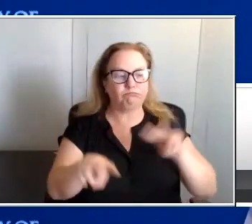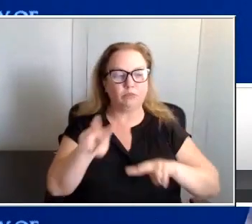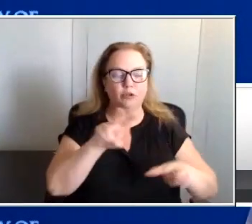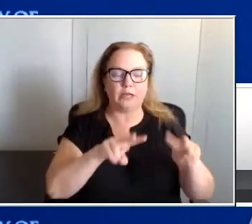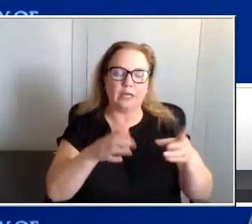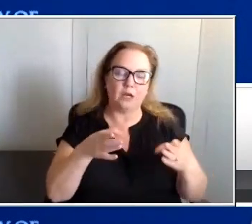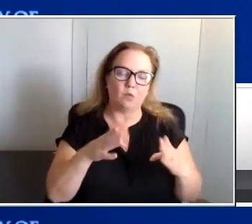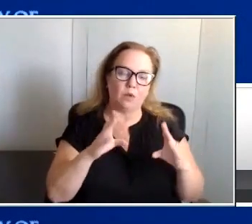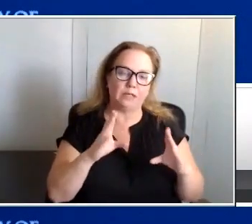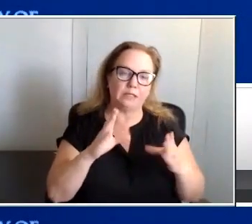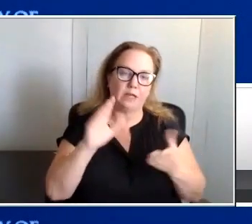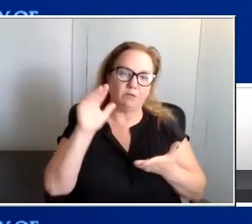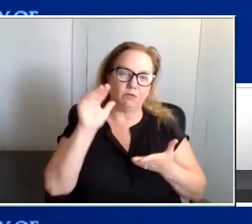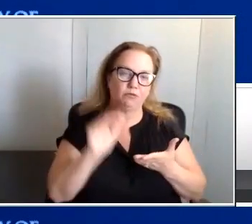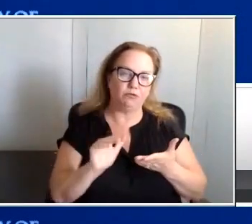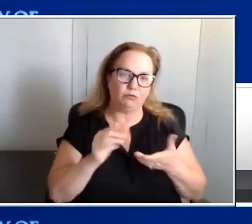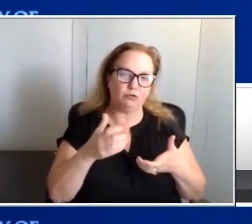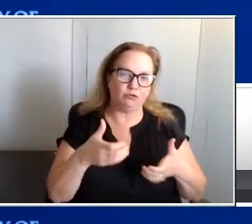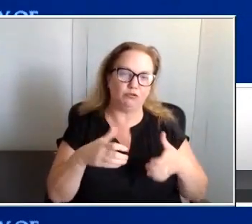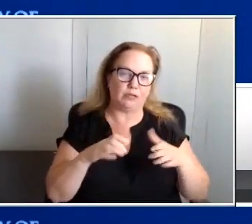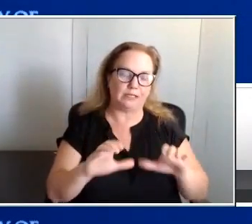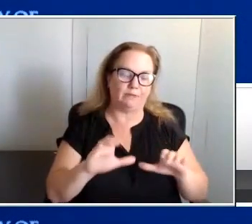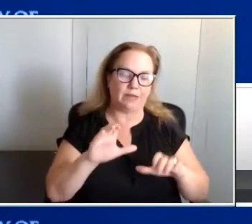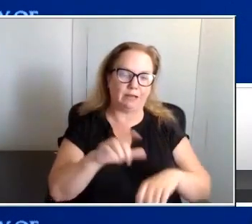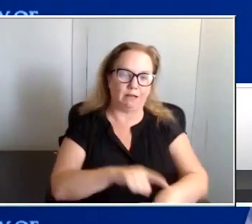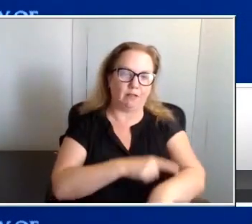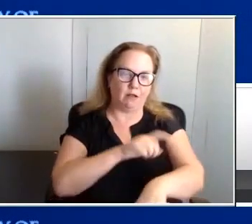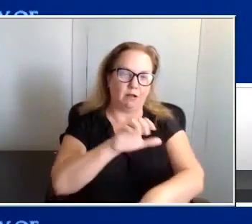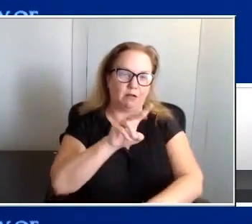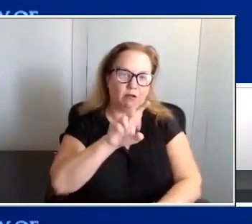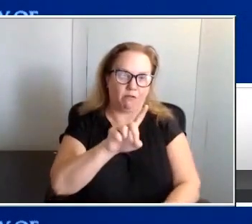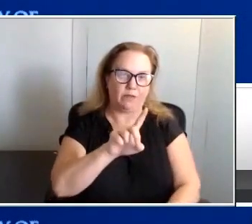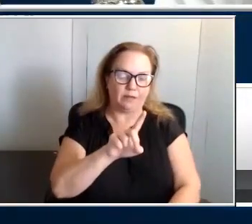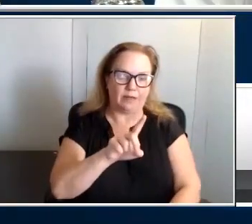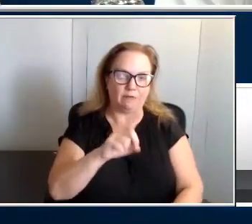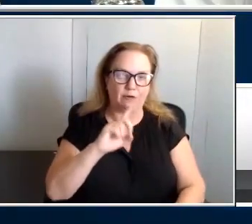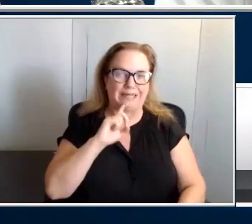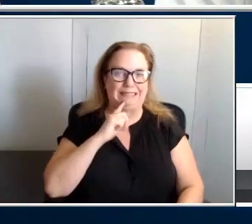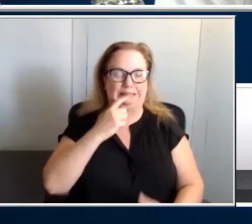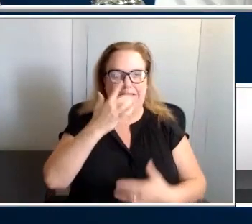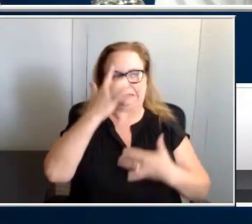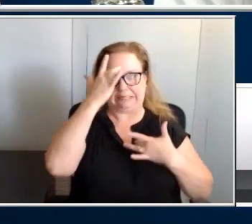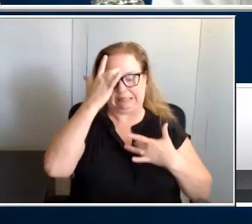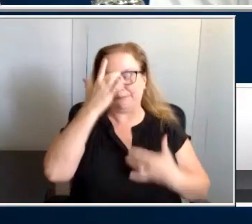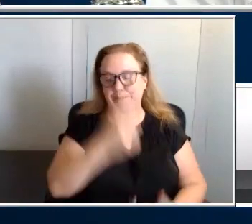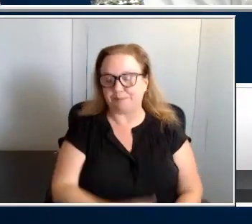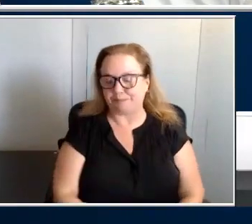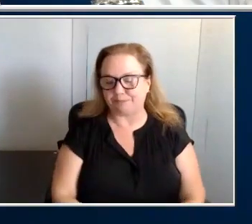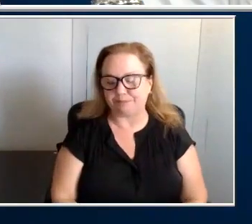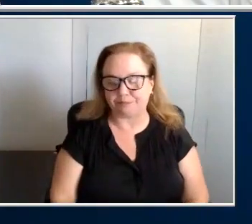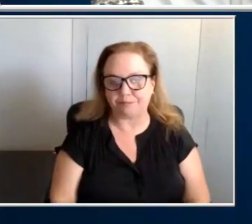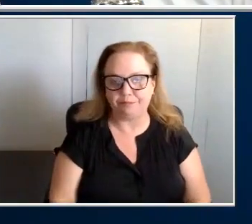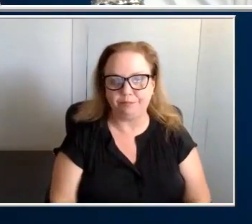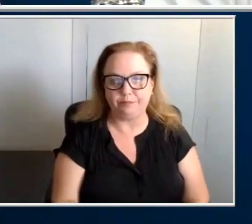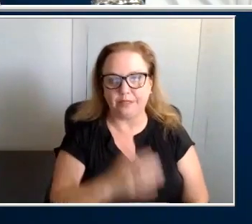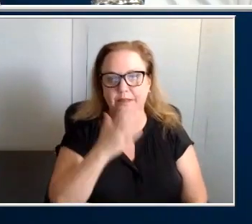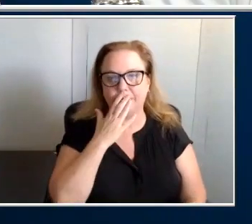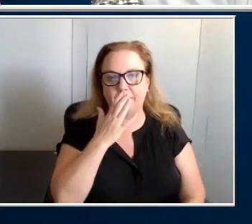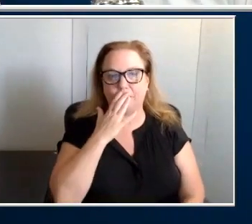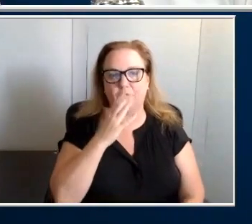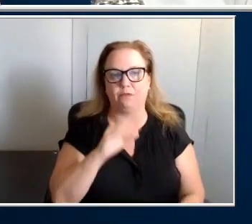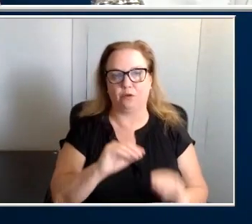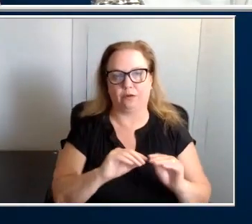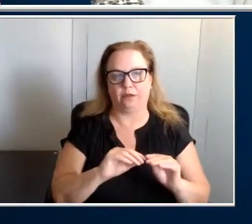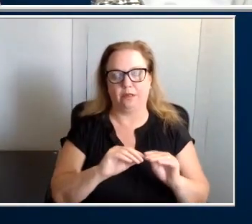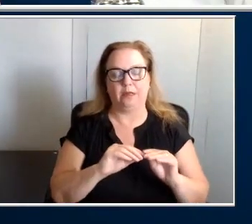help reduce your chance of getting long COVID after getting acute COVID as well. All right, thank you. And clearly, the best